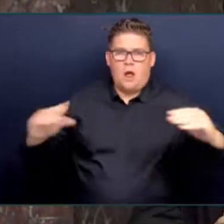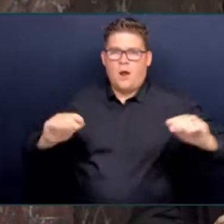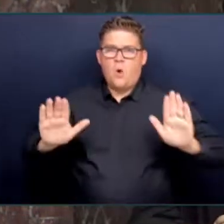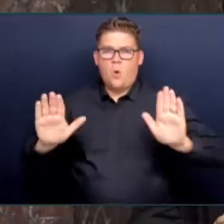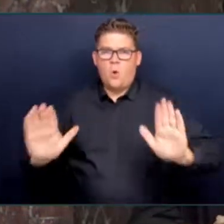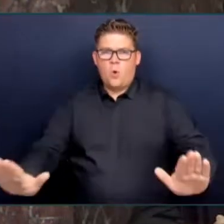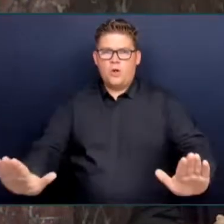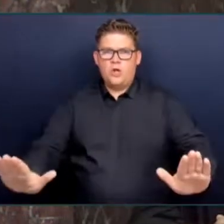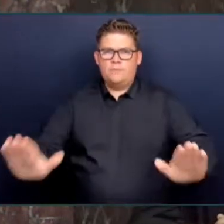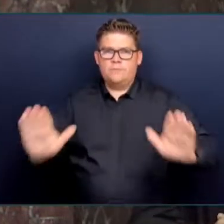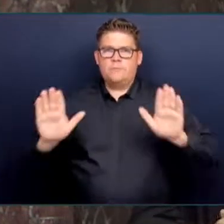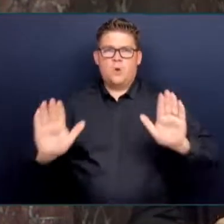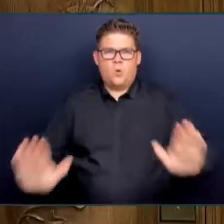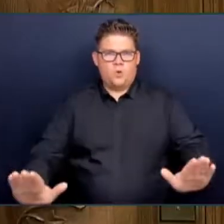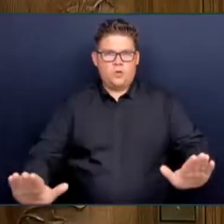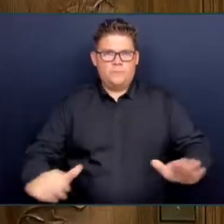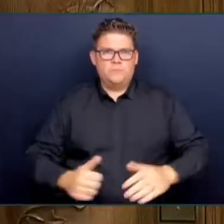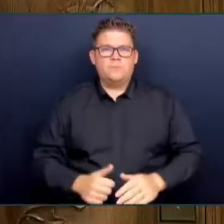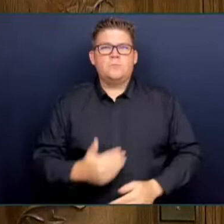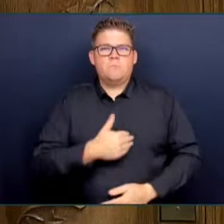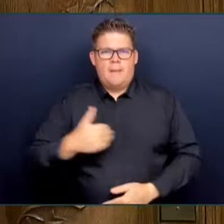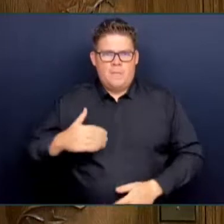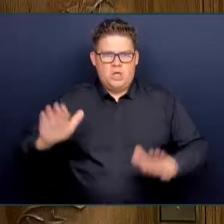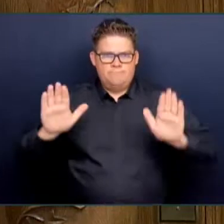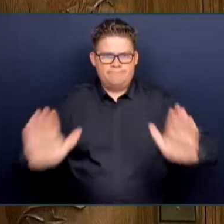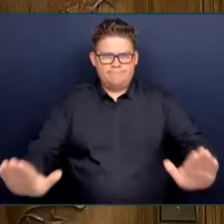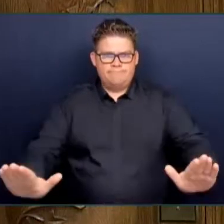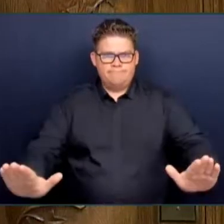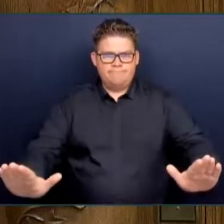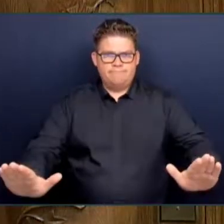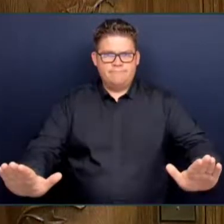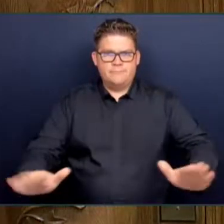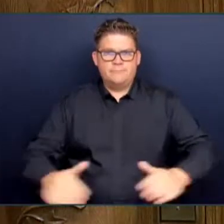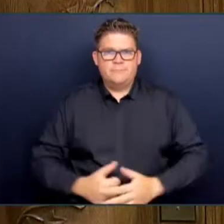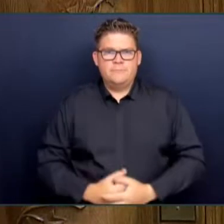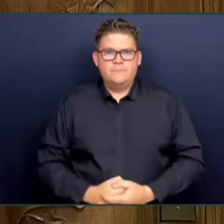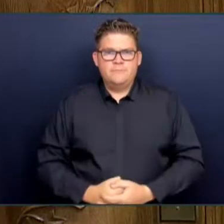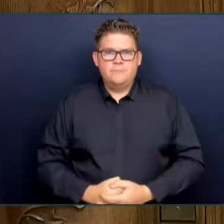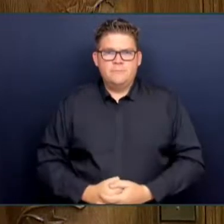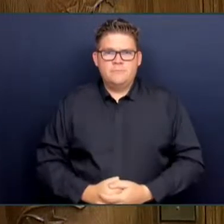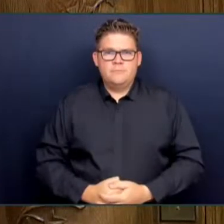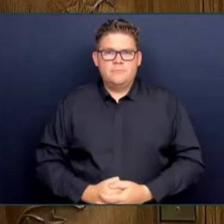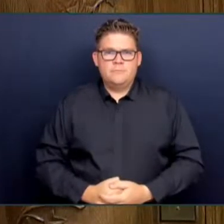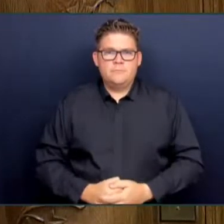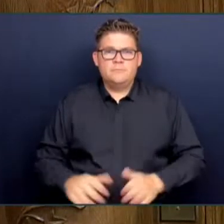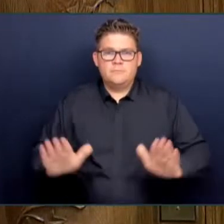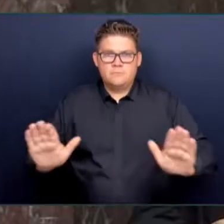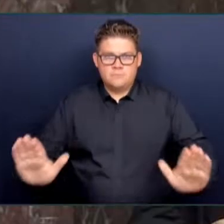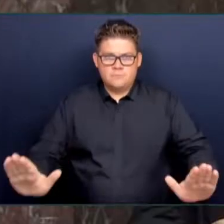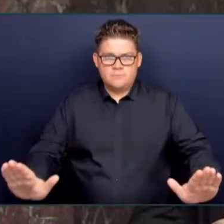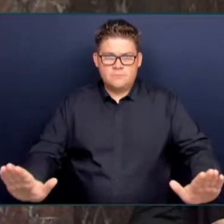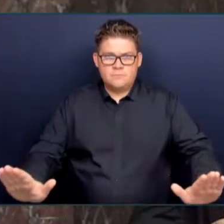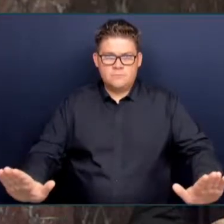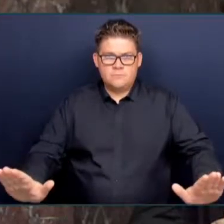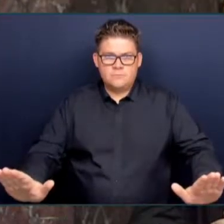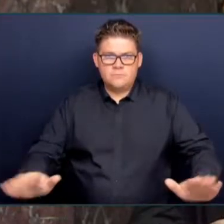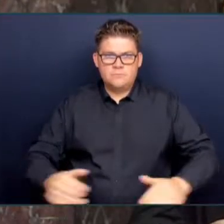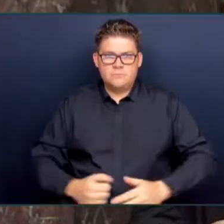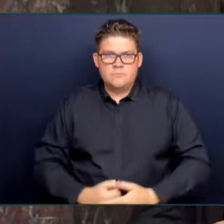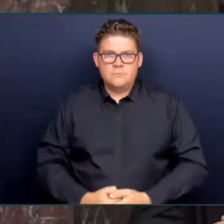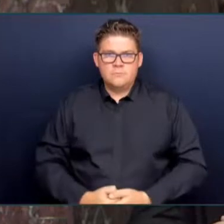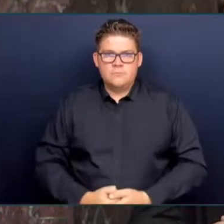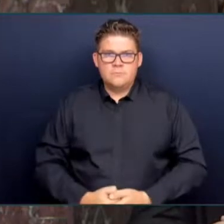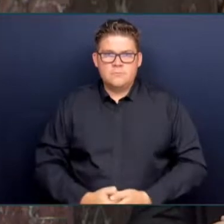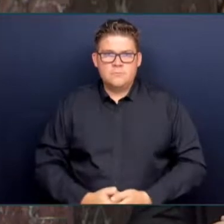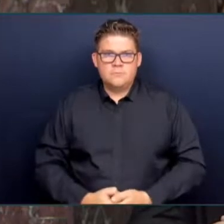please. Members. I'd like to talk, Members, please continue. Mr. Speaker, I'd